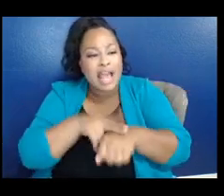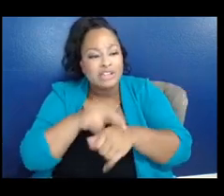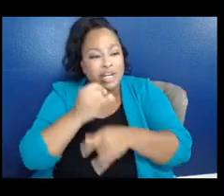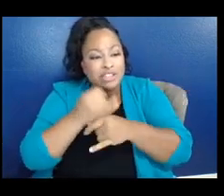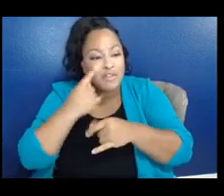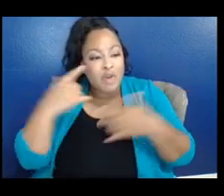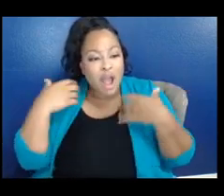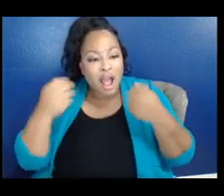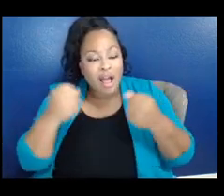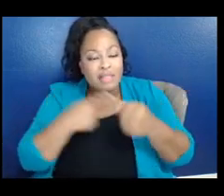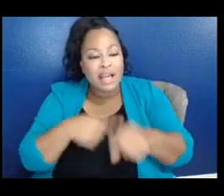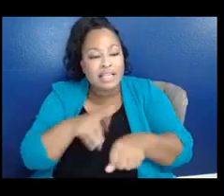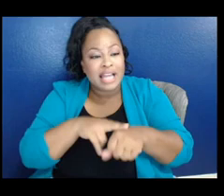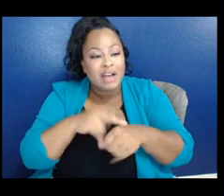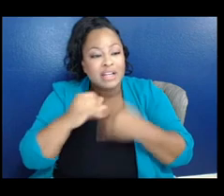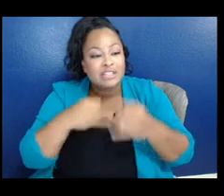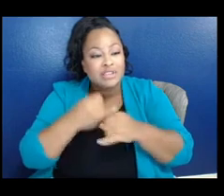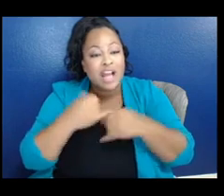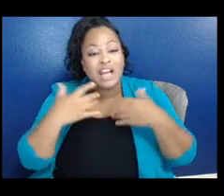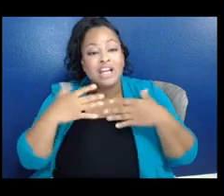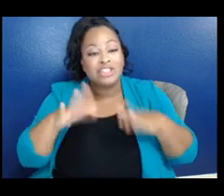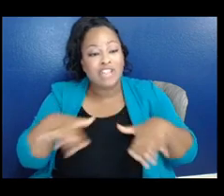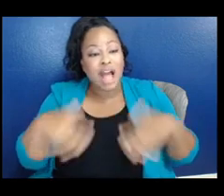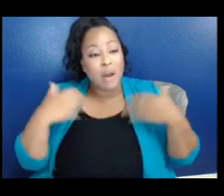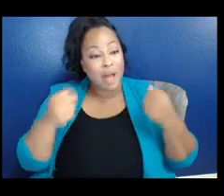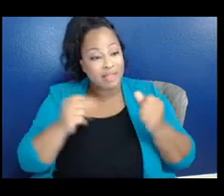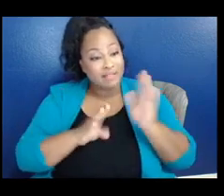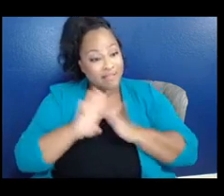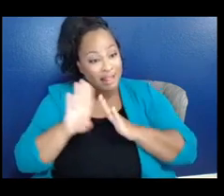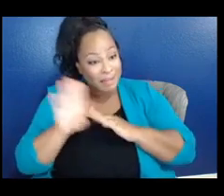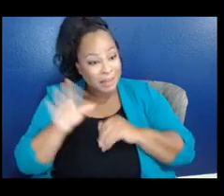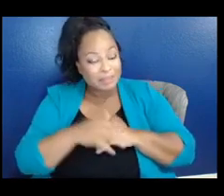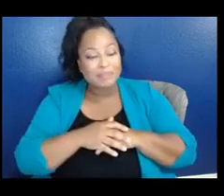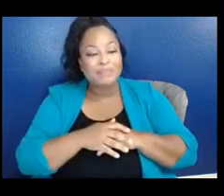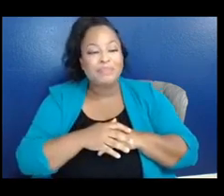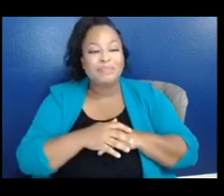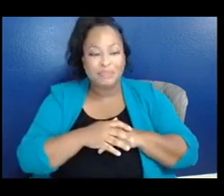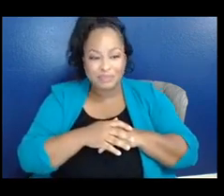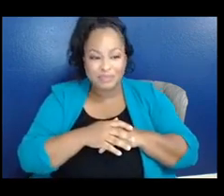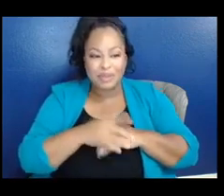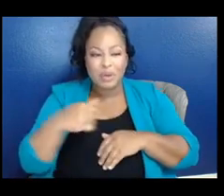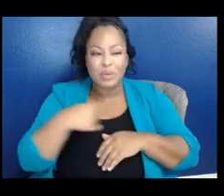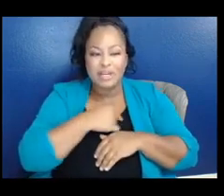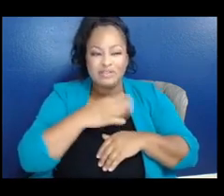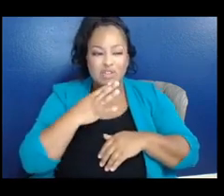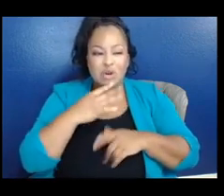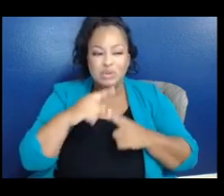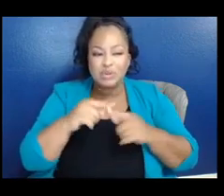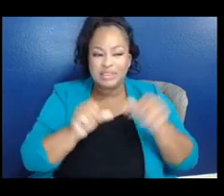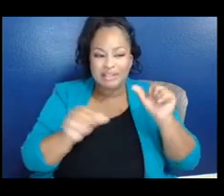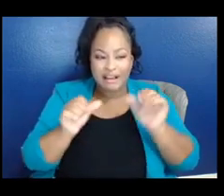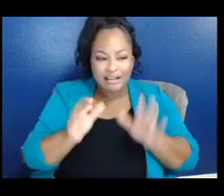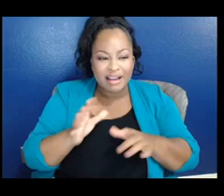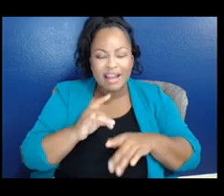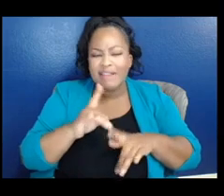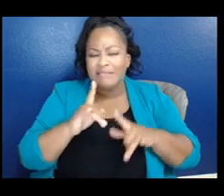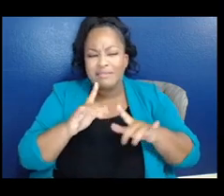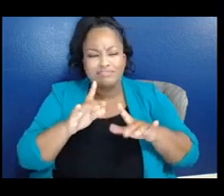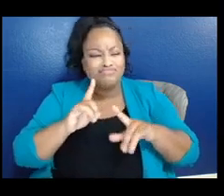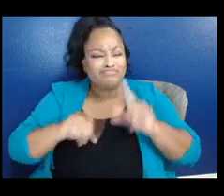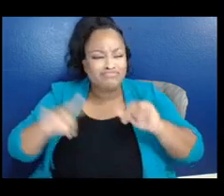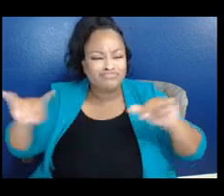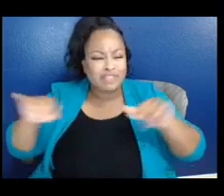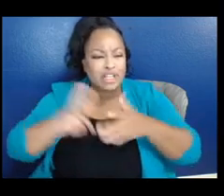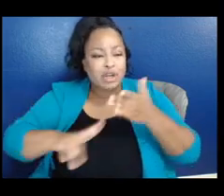Health and the National Institute of Child Health Development. We've talked to scientists at various universities,